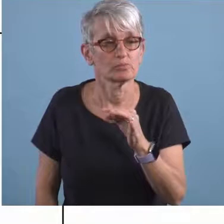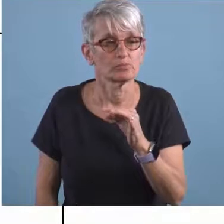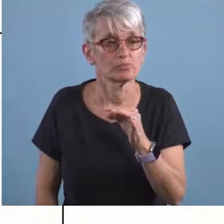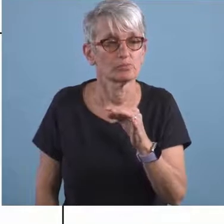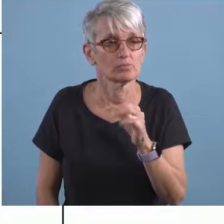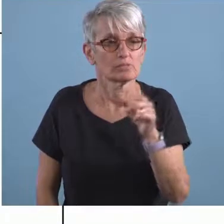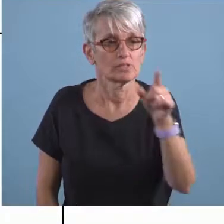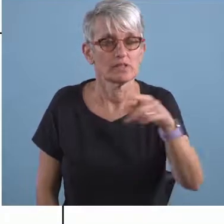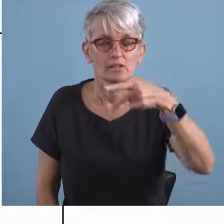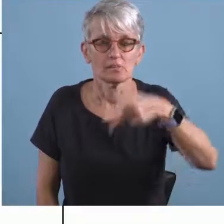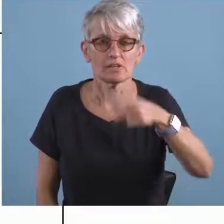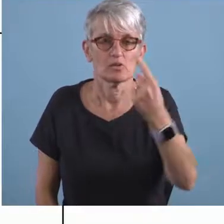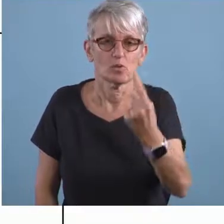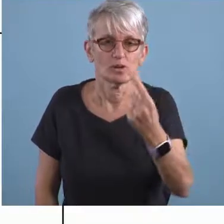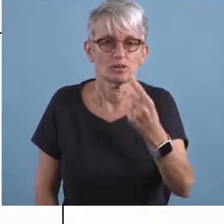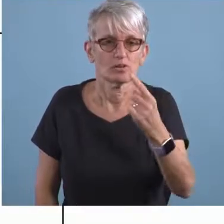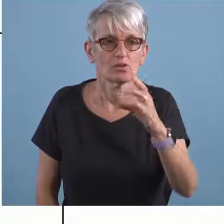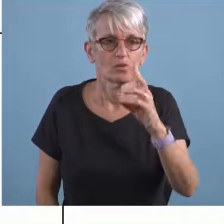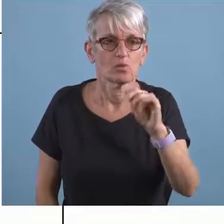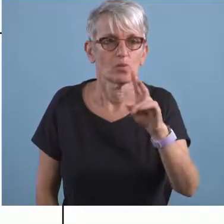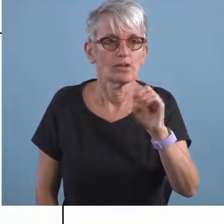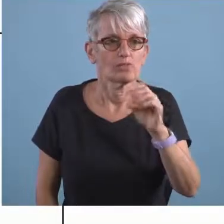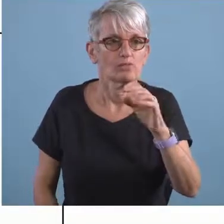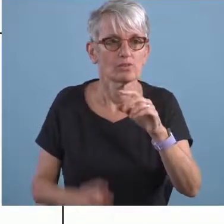a P1 waveform within normal limits